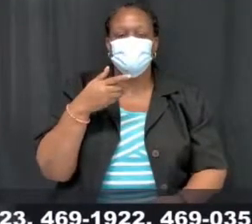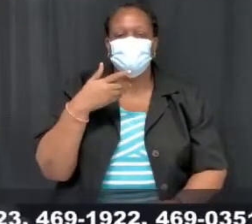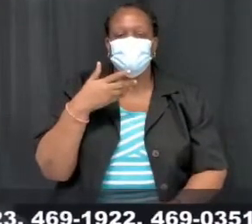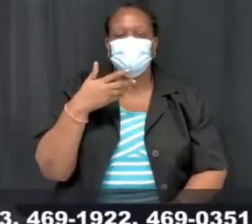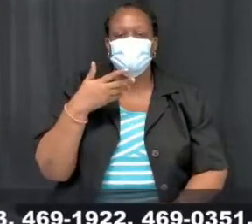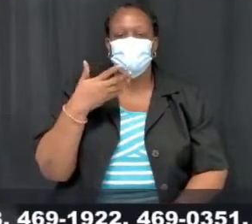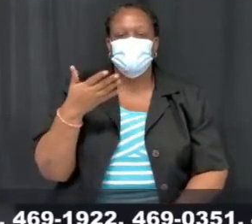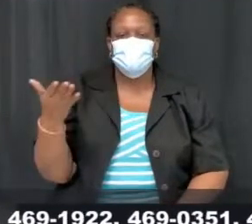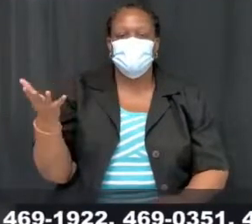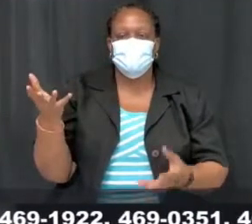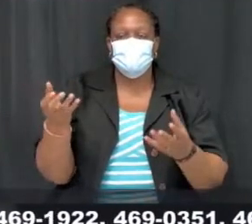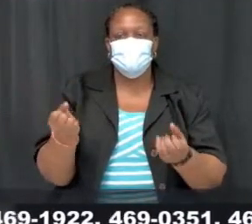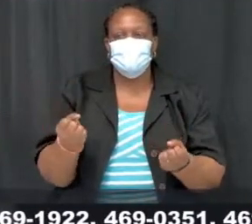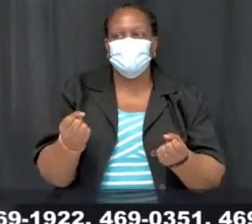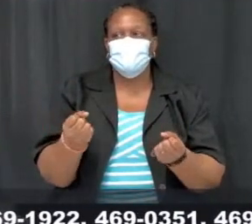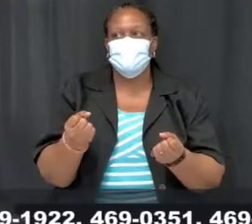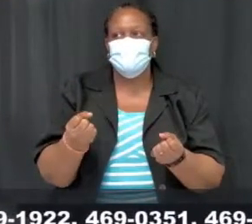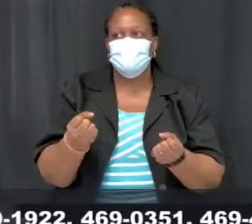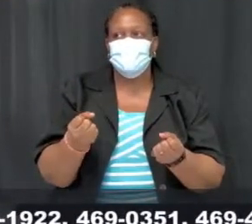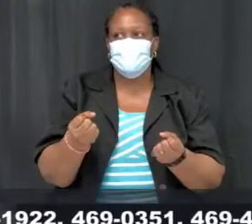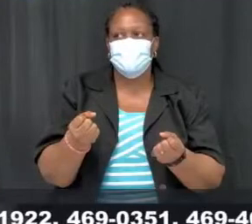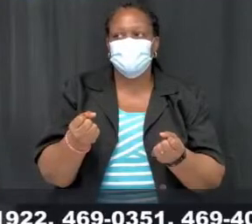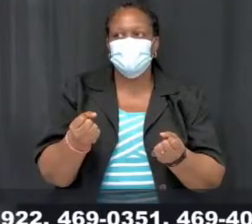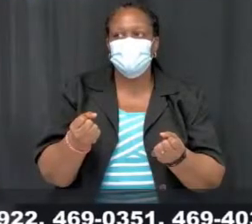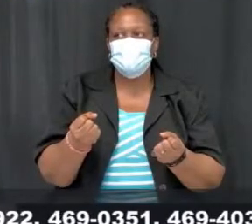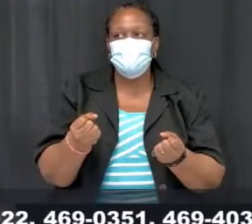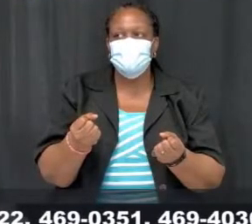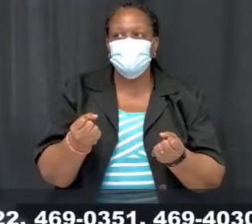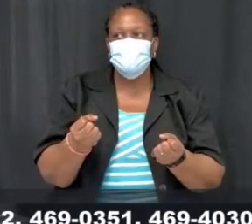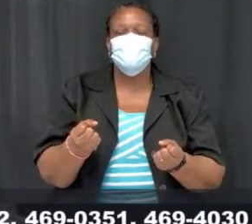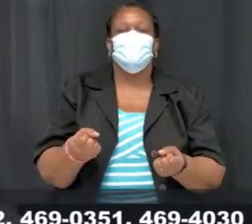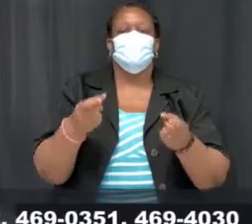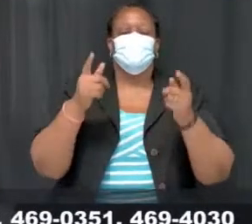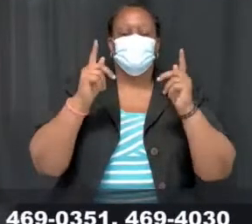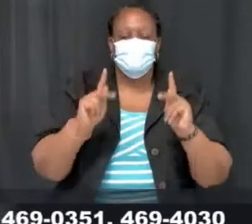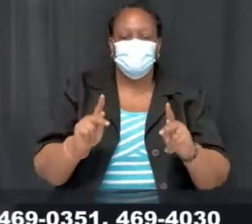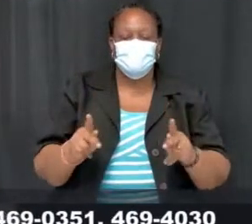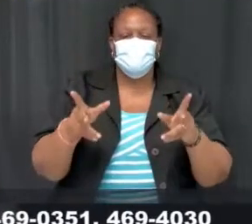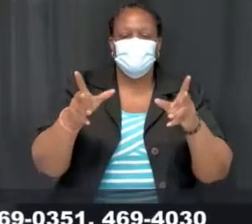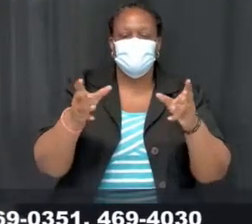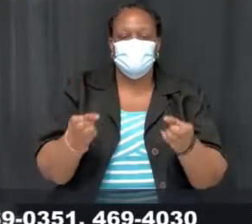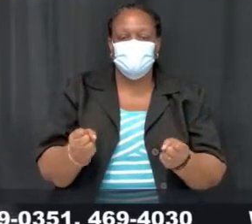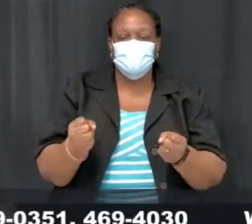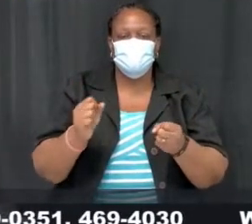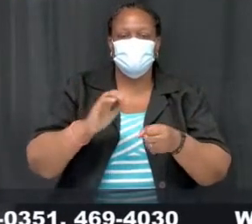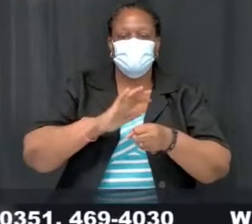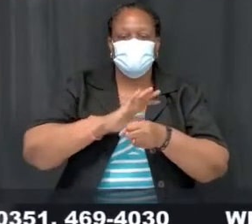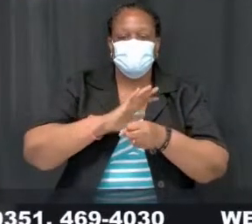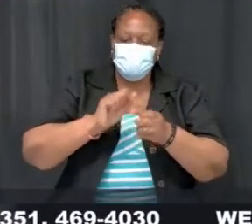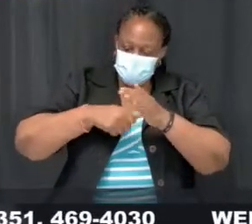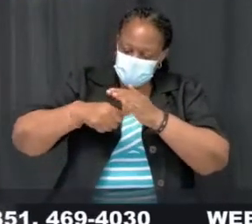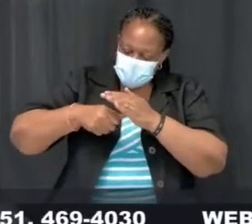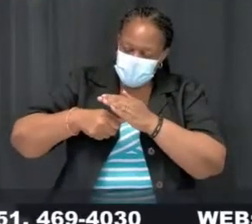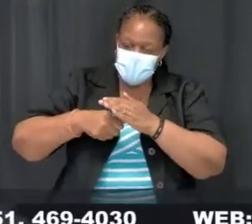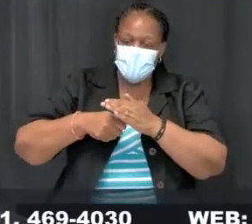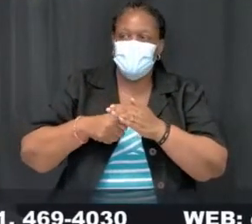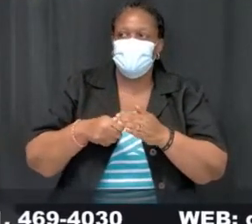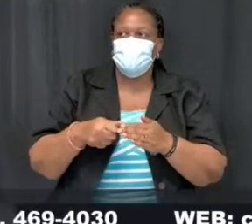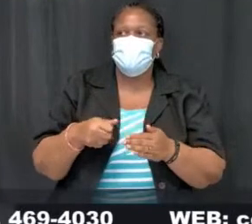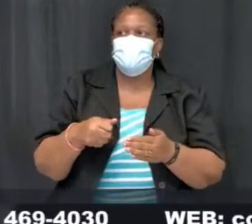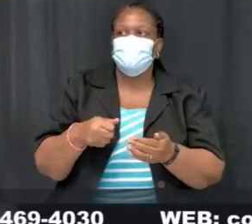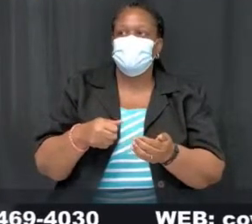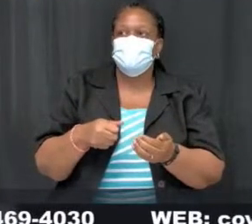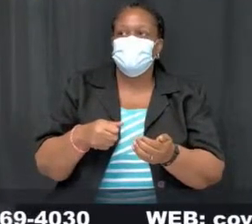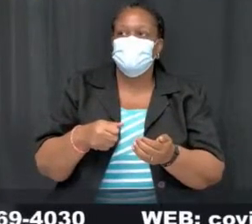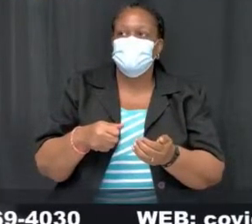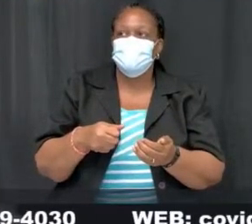the application for quarantine waiver. And again, we have been saying that this criteria applies